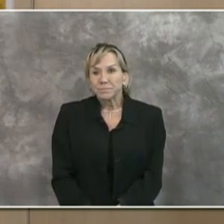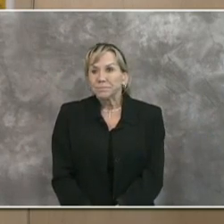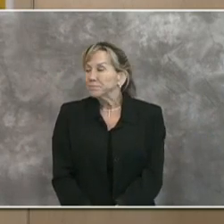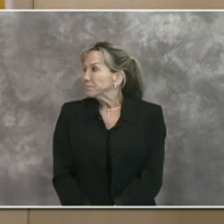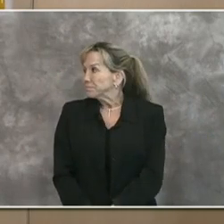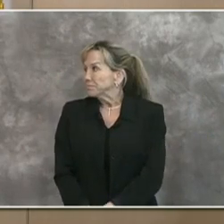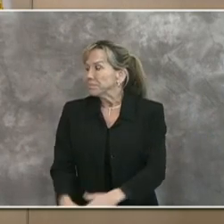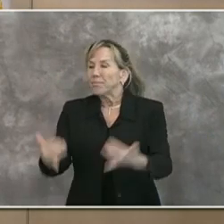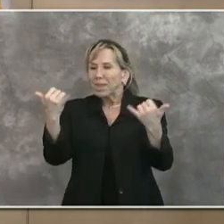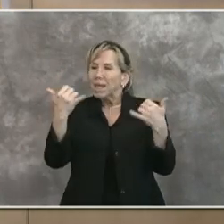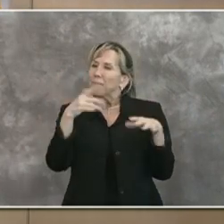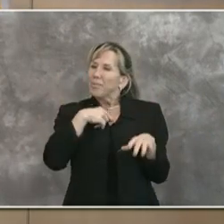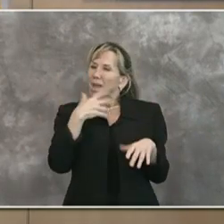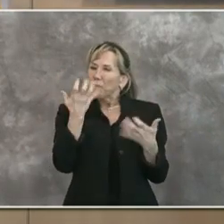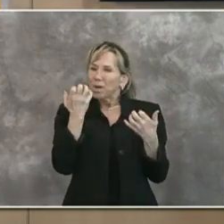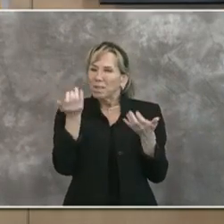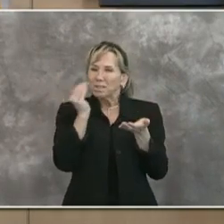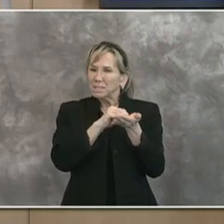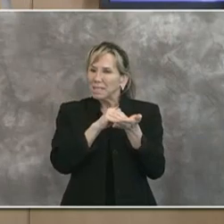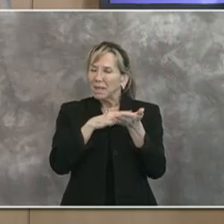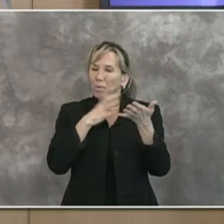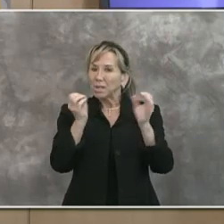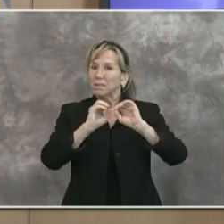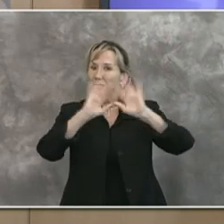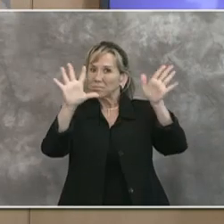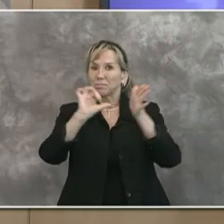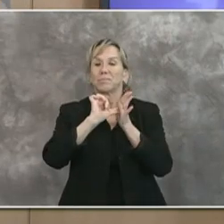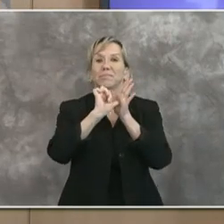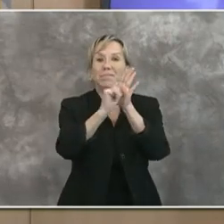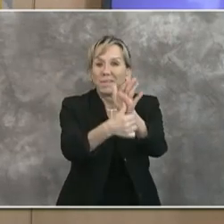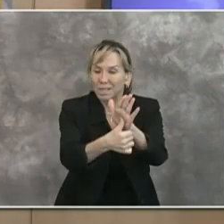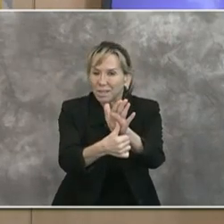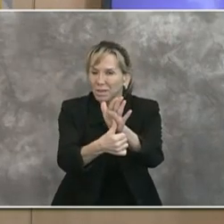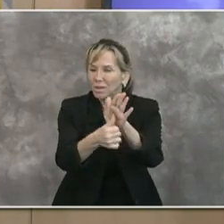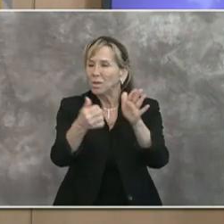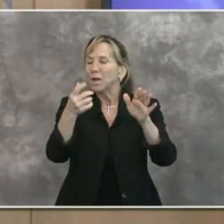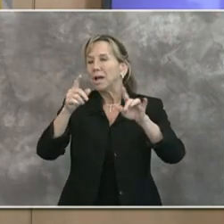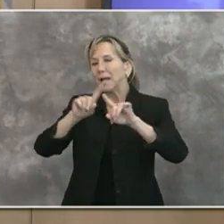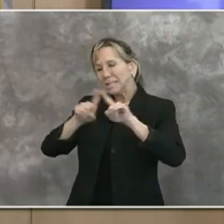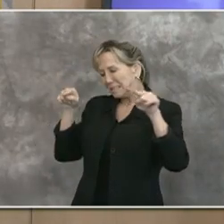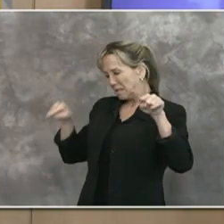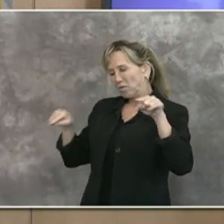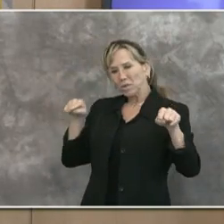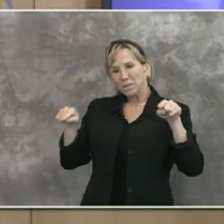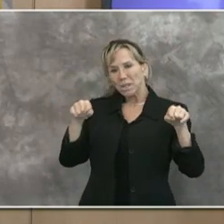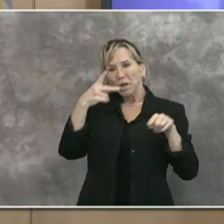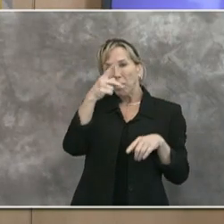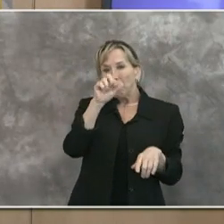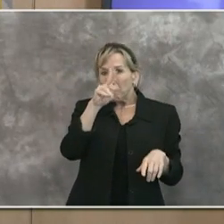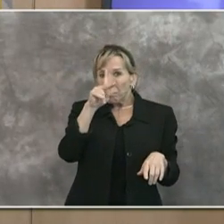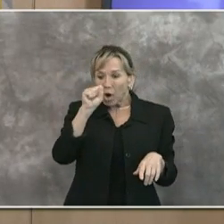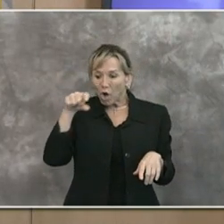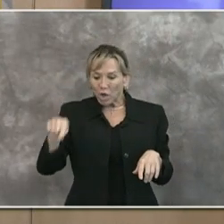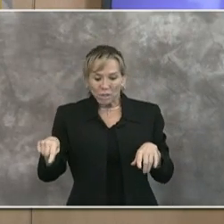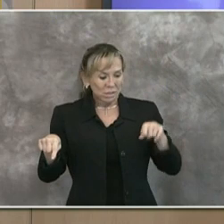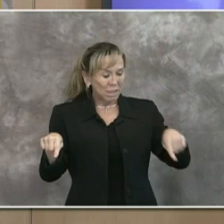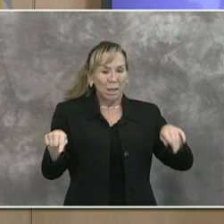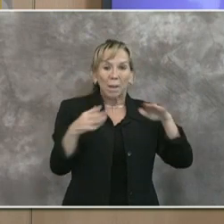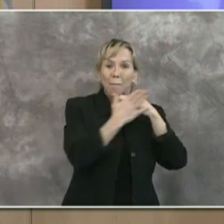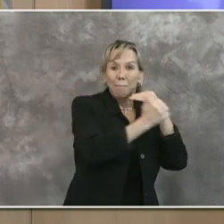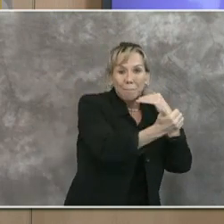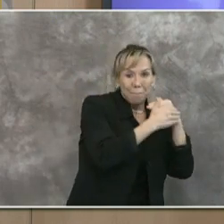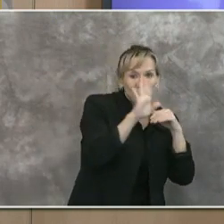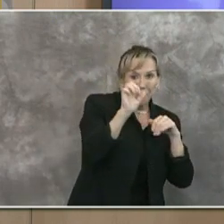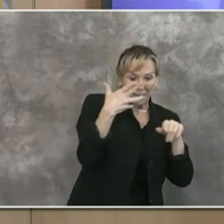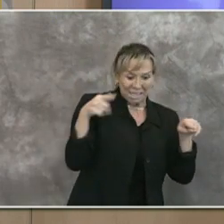Wooten. Hi, thank you. Just to clarify one distinction between parks versus beaches. With our change today, at a park,